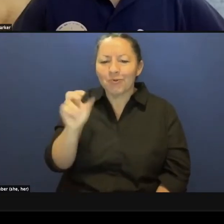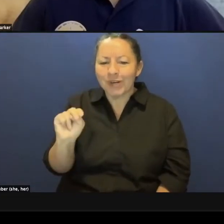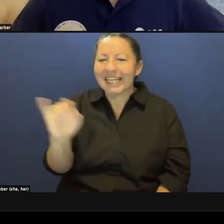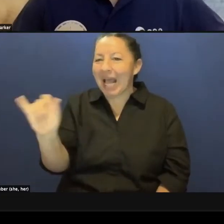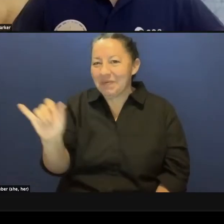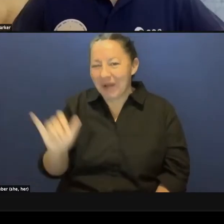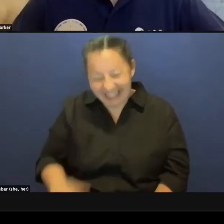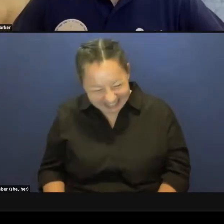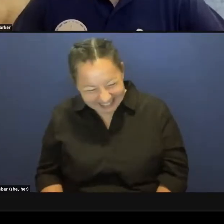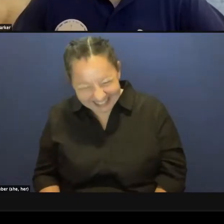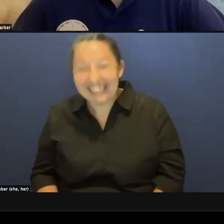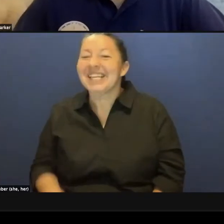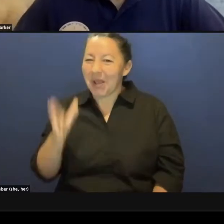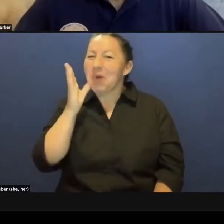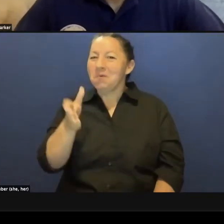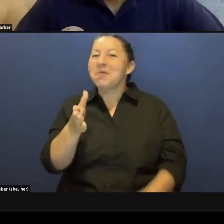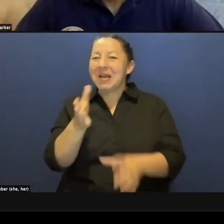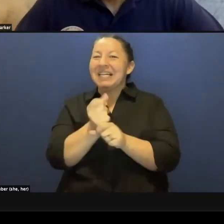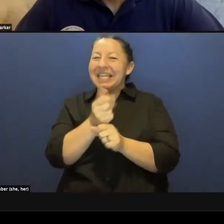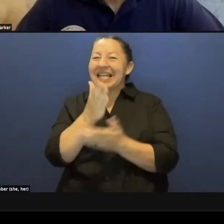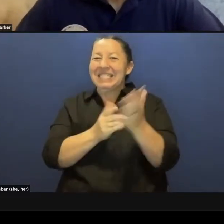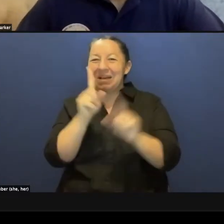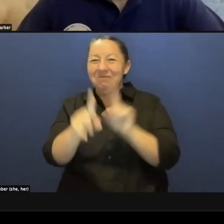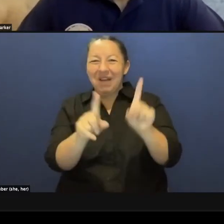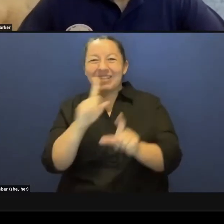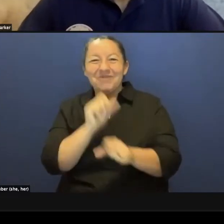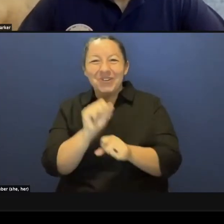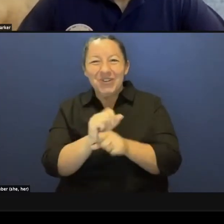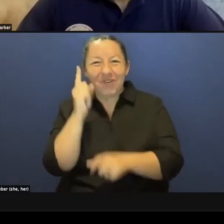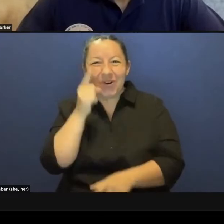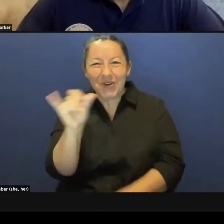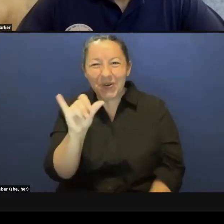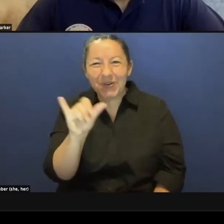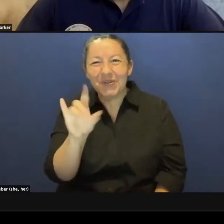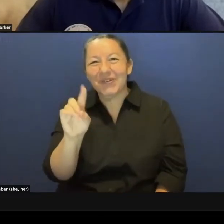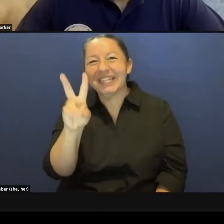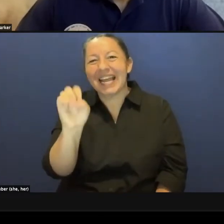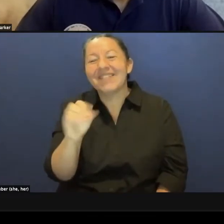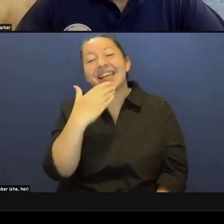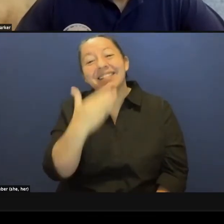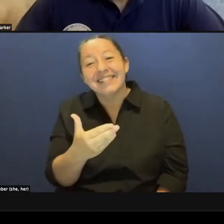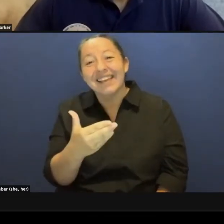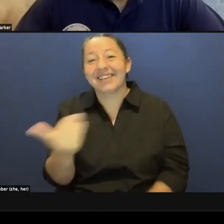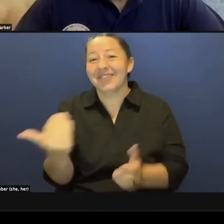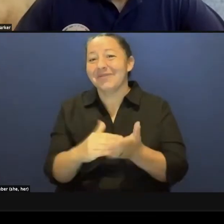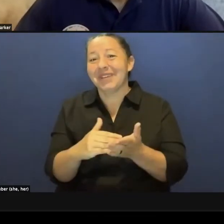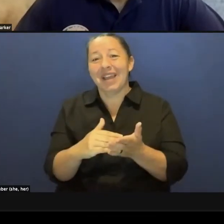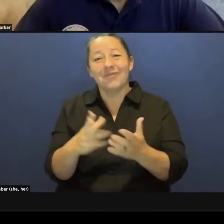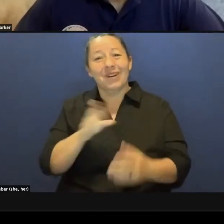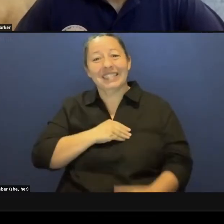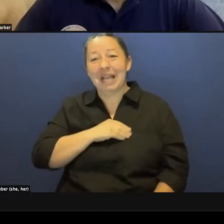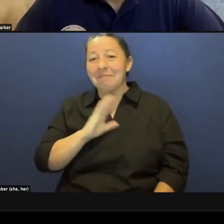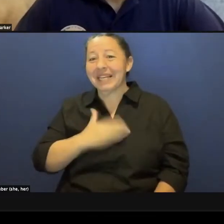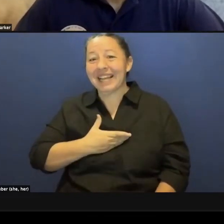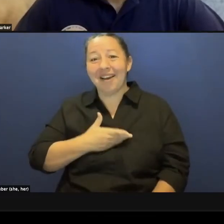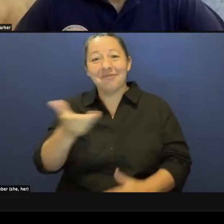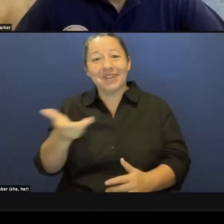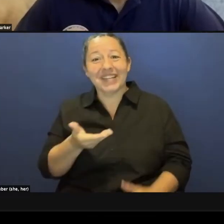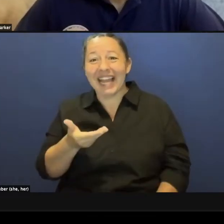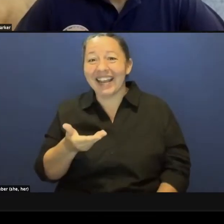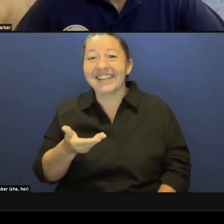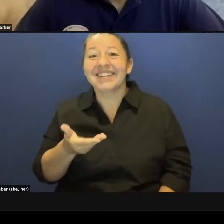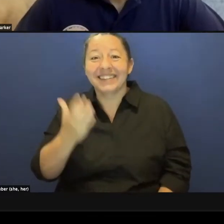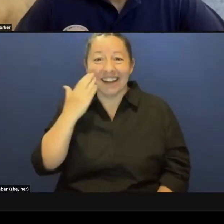way for sure, Dave. So no, thank you. Thank you once again for accepting our invite. I know that you have a